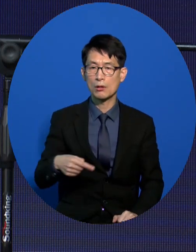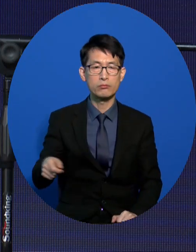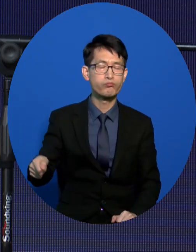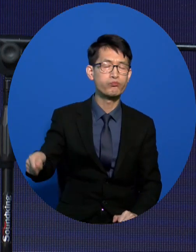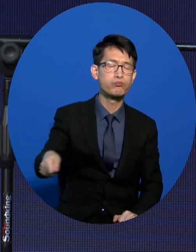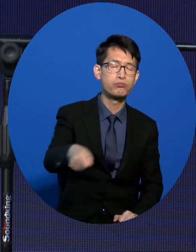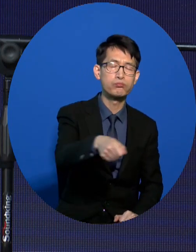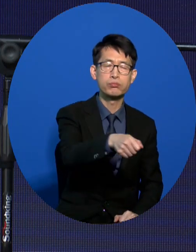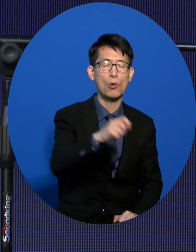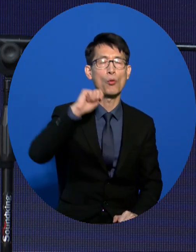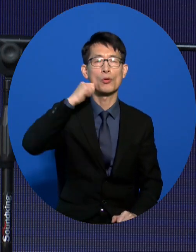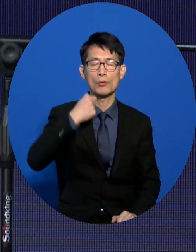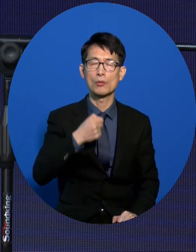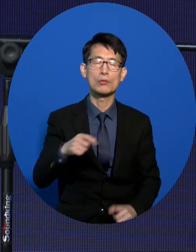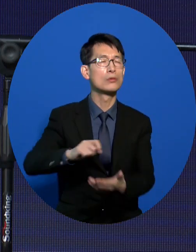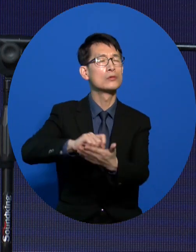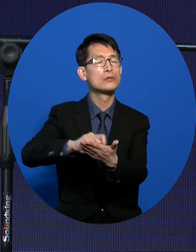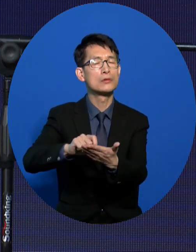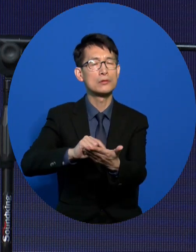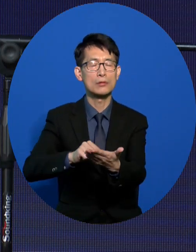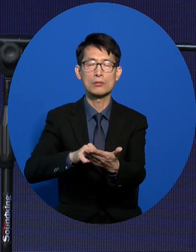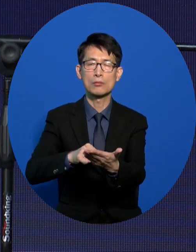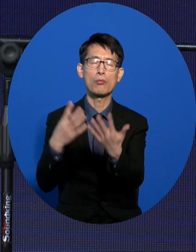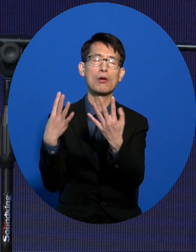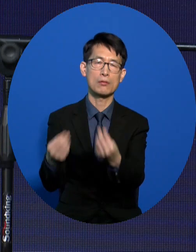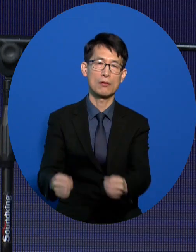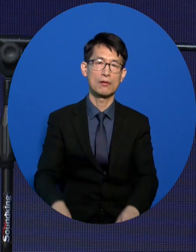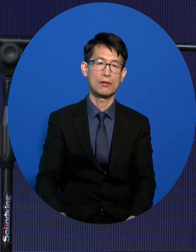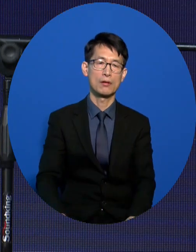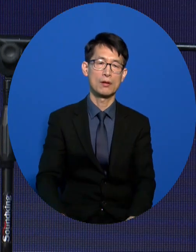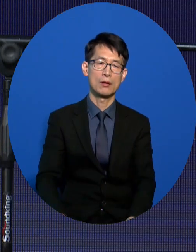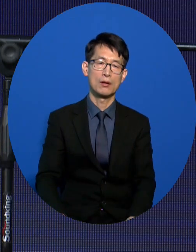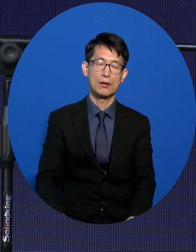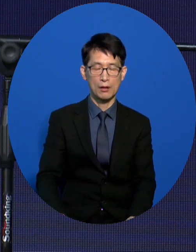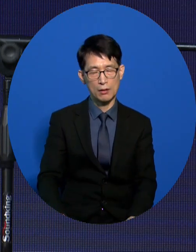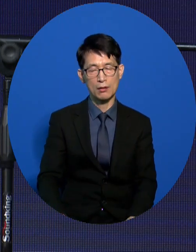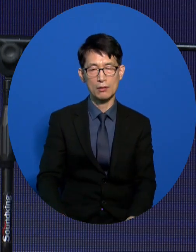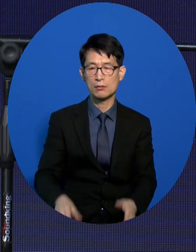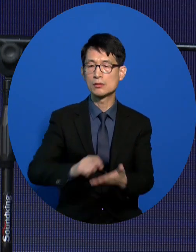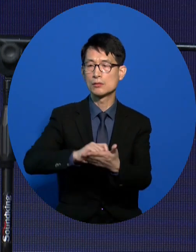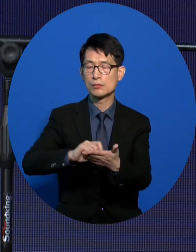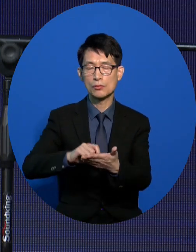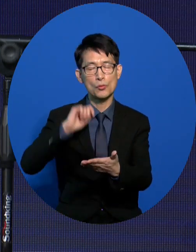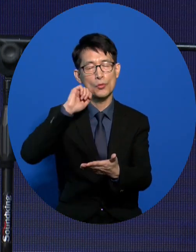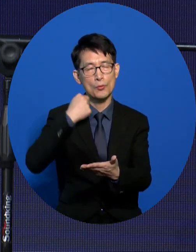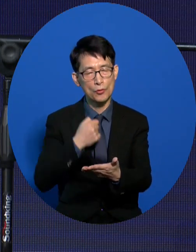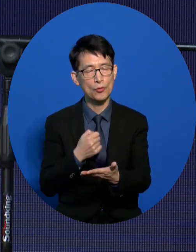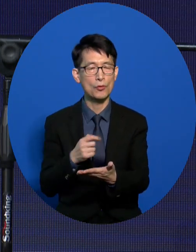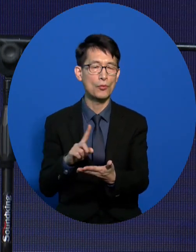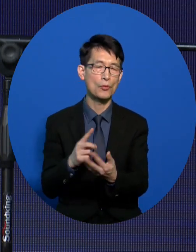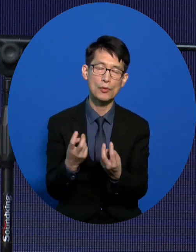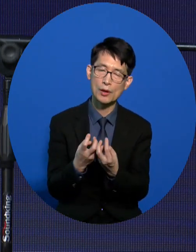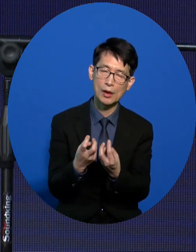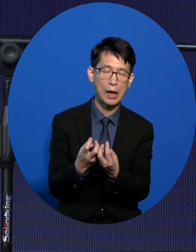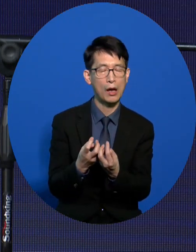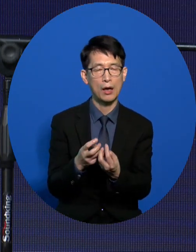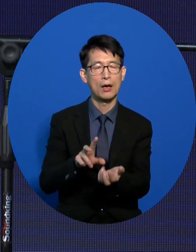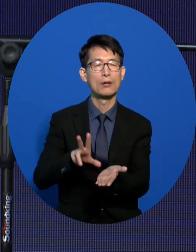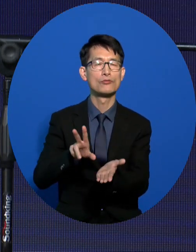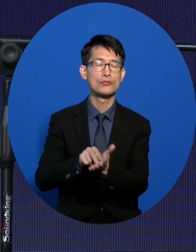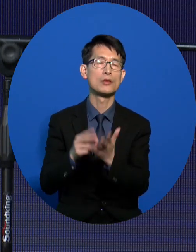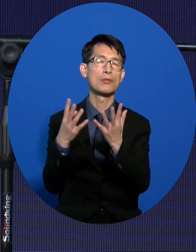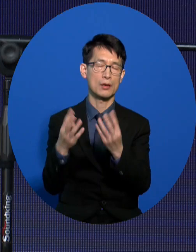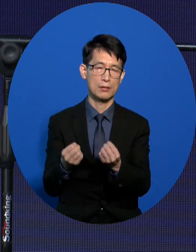the hospitals. There's a lot of paperwork that you have to take care of. So there's a lot of challenges for people